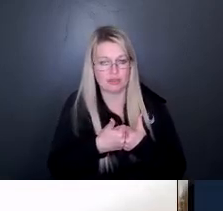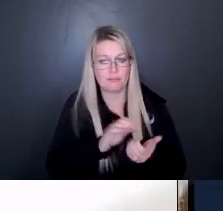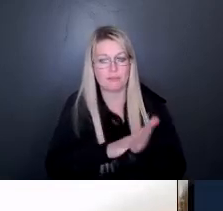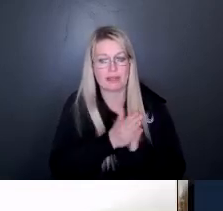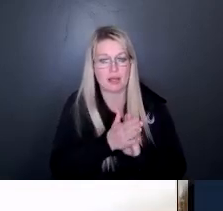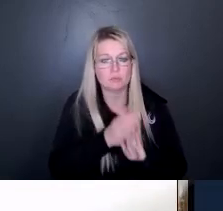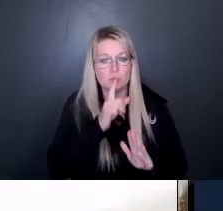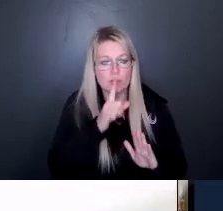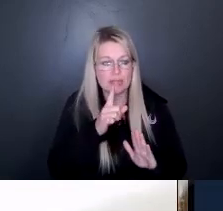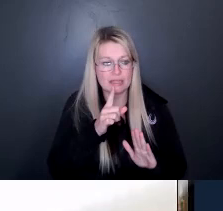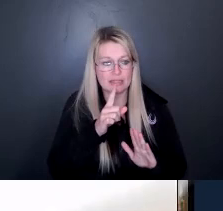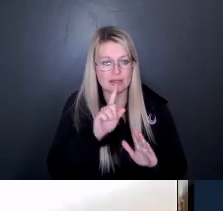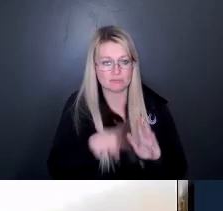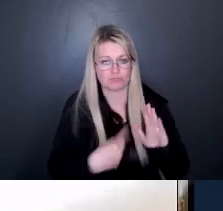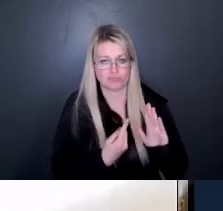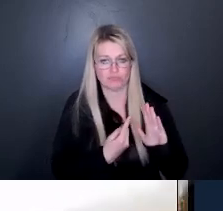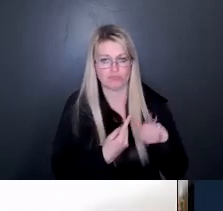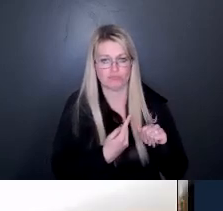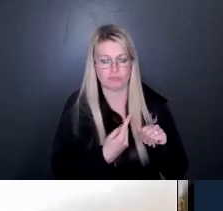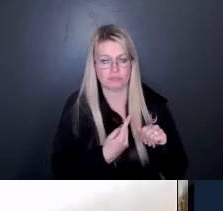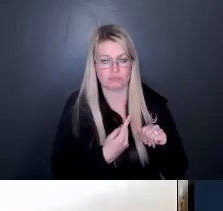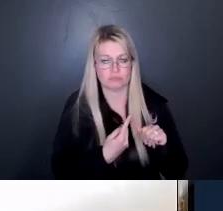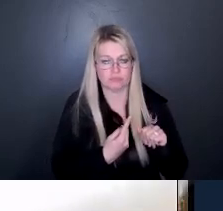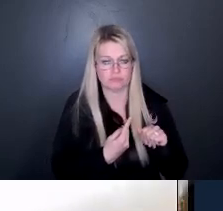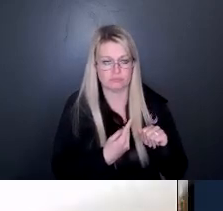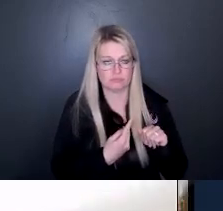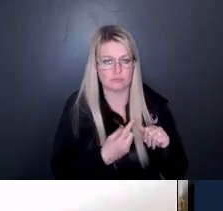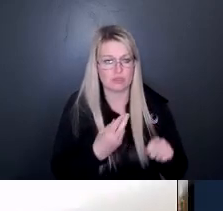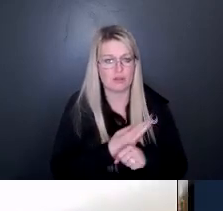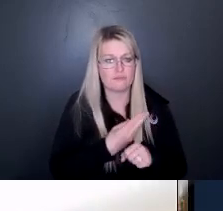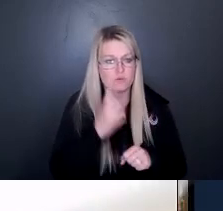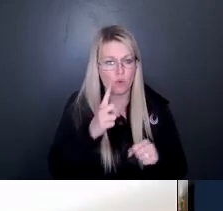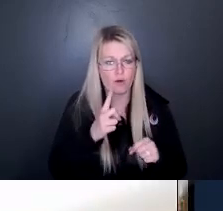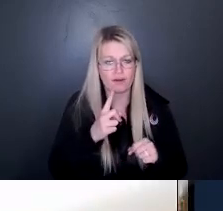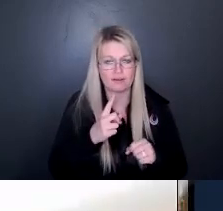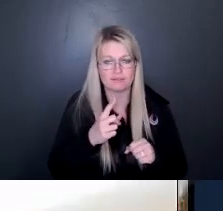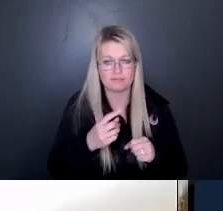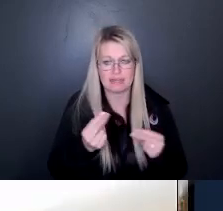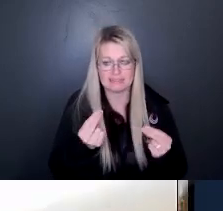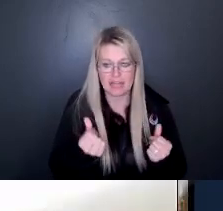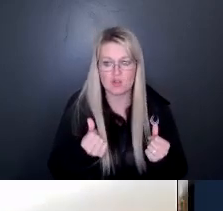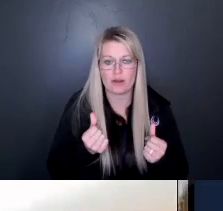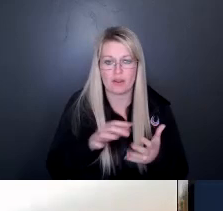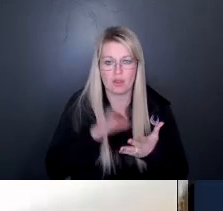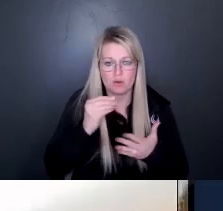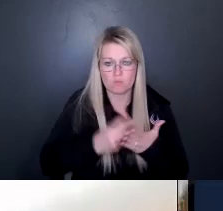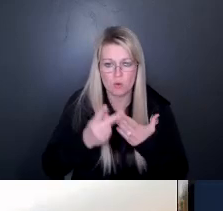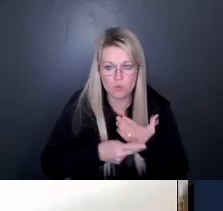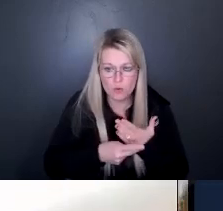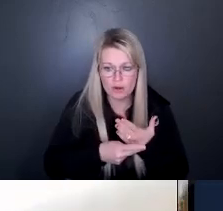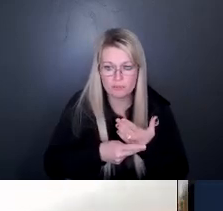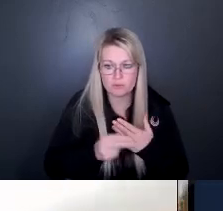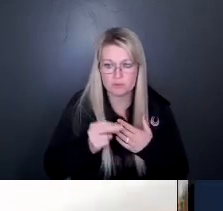very expensive for the use of accelerated learning programs for students to sit